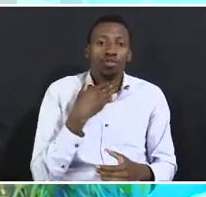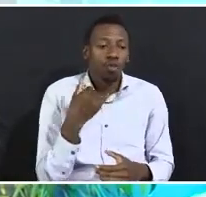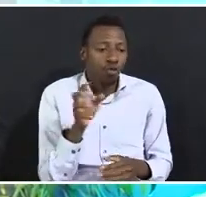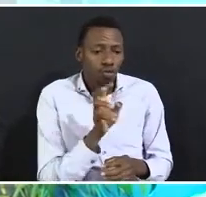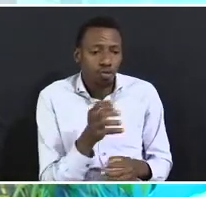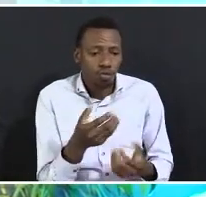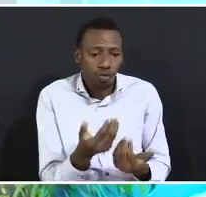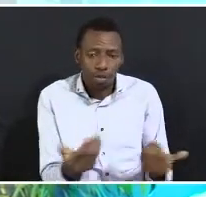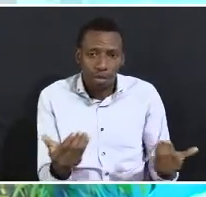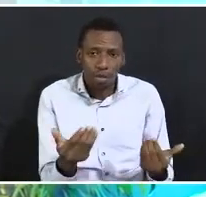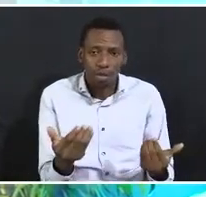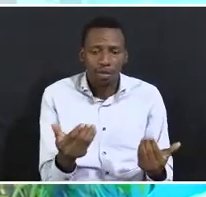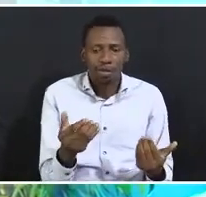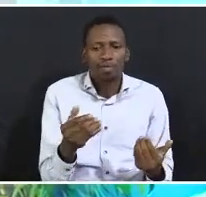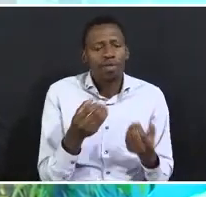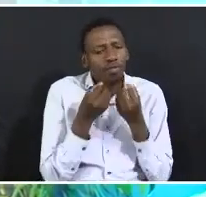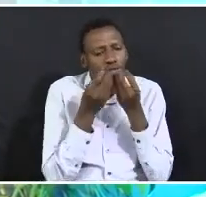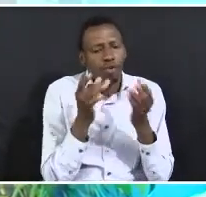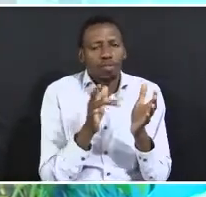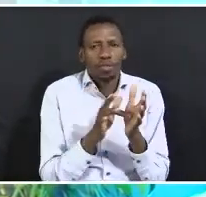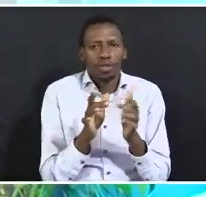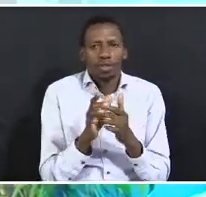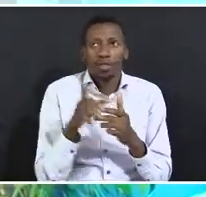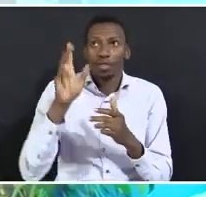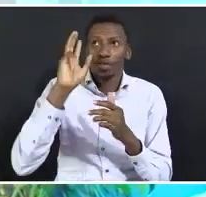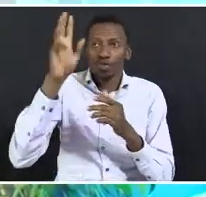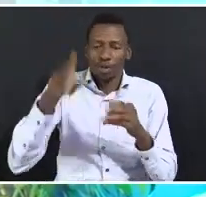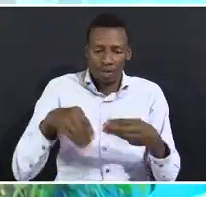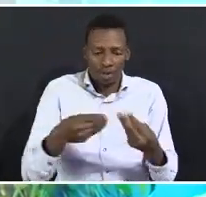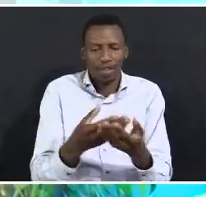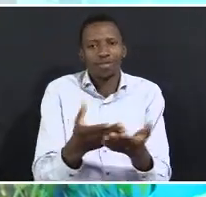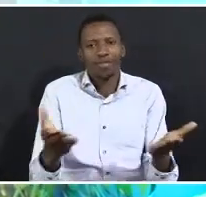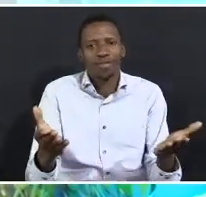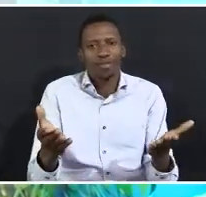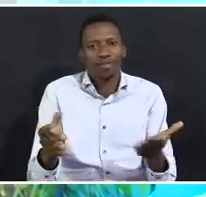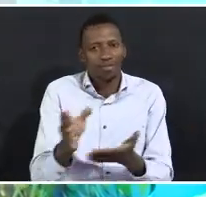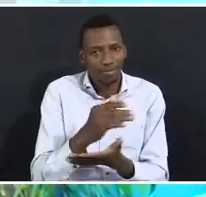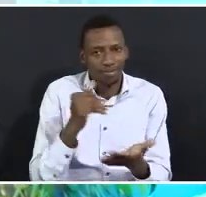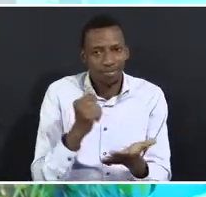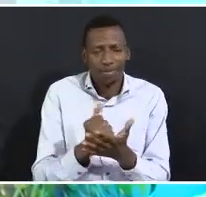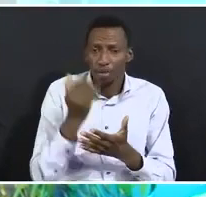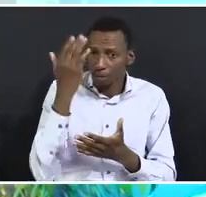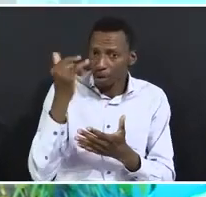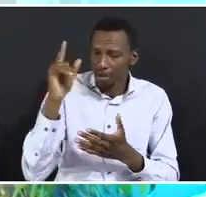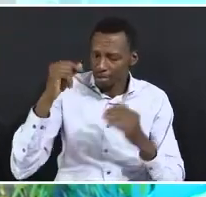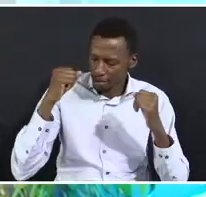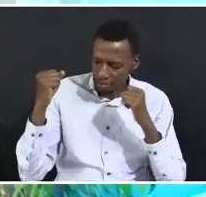Tell Jesus. And he'll be able to deliver you. Because he is powerful.